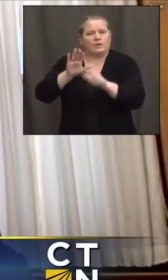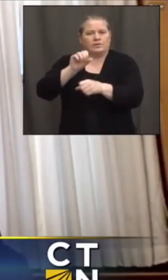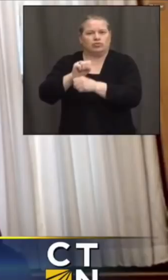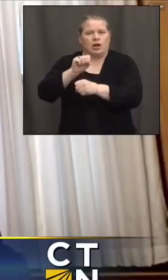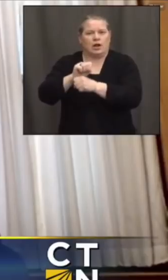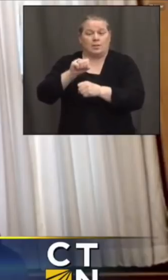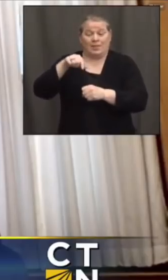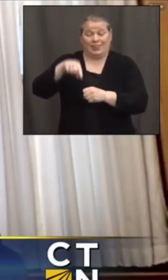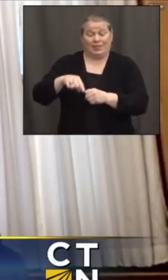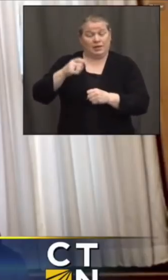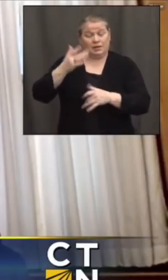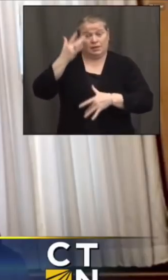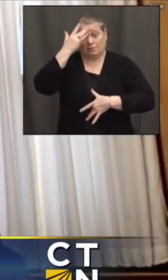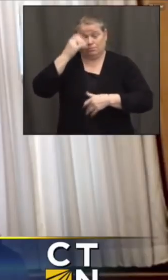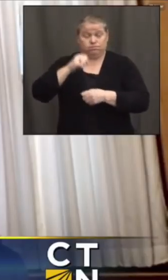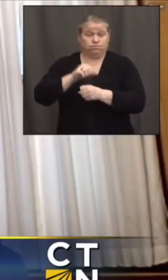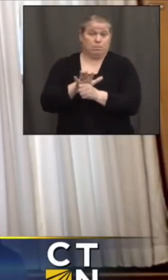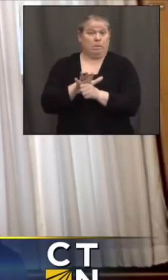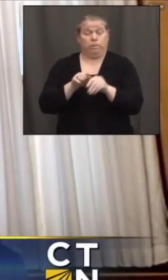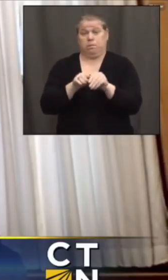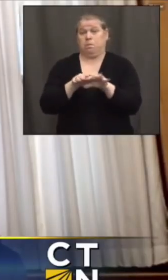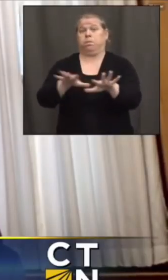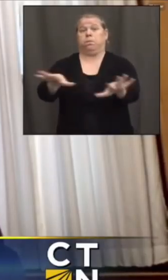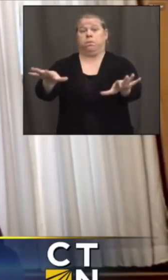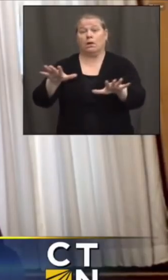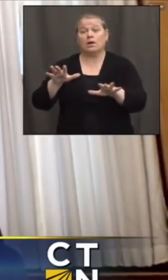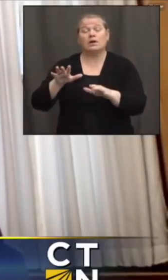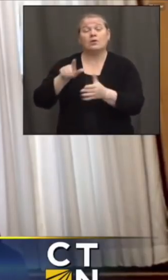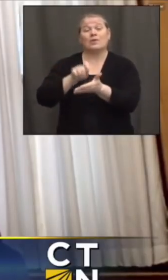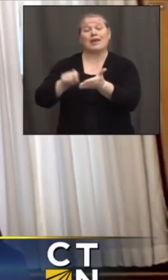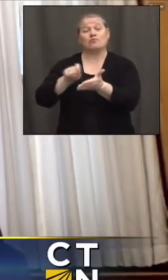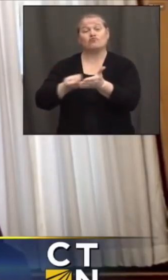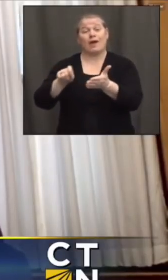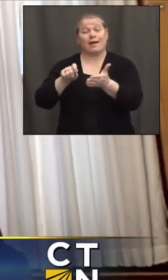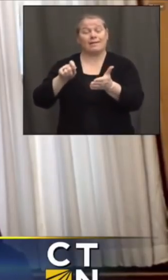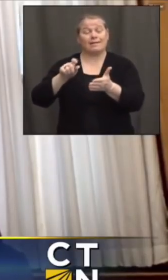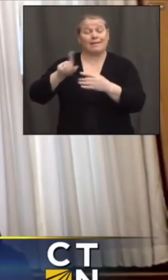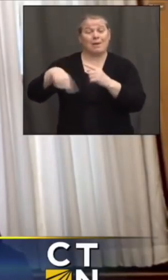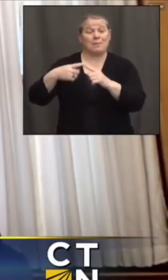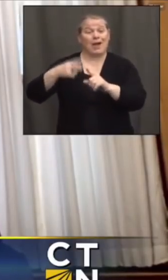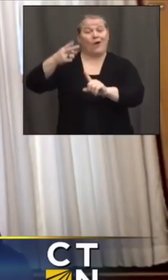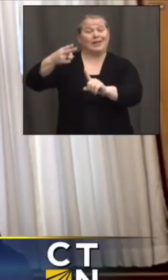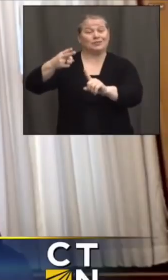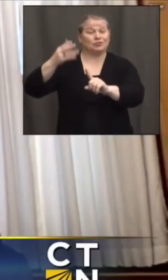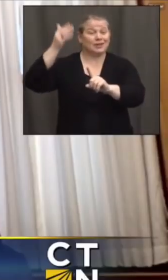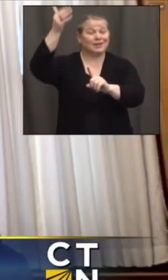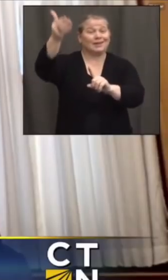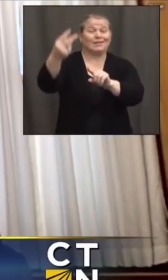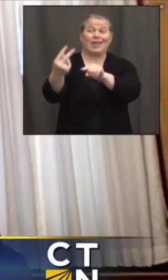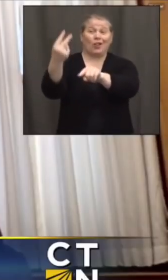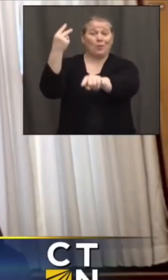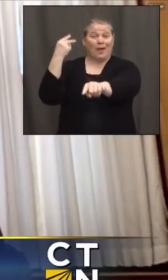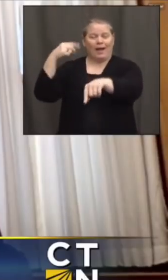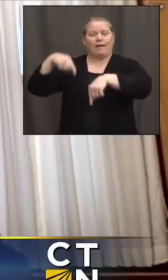this pandemic, Connecticut will have had one of the best contact tracing programs out there. We're at a point now where